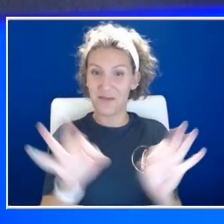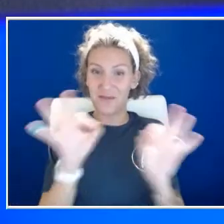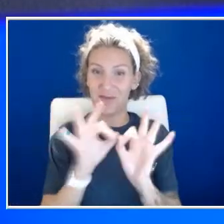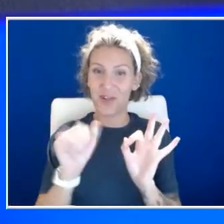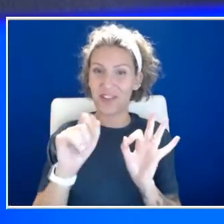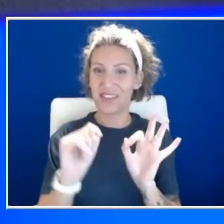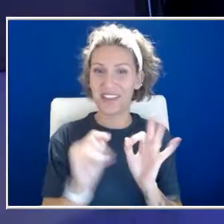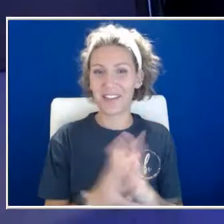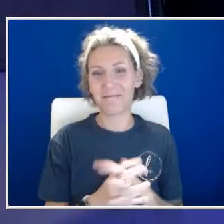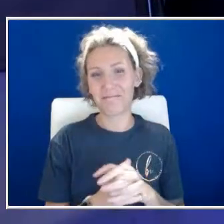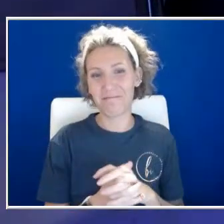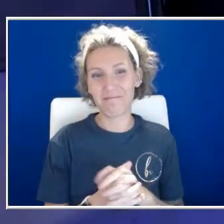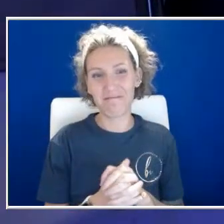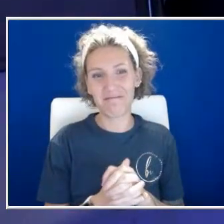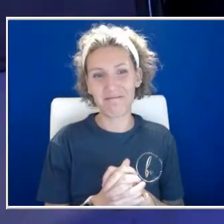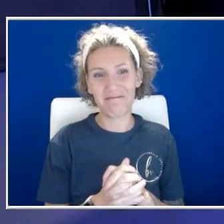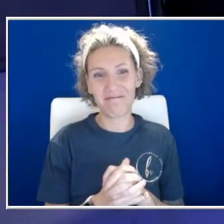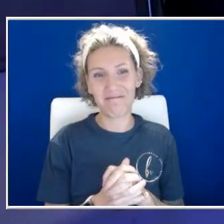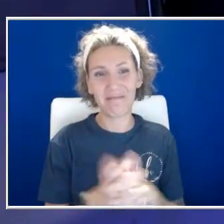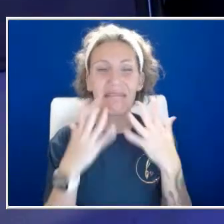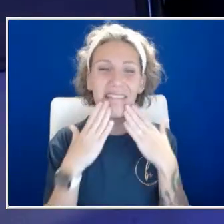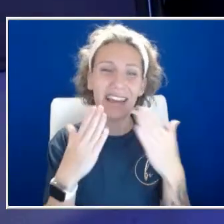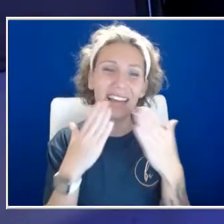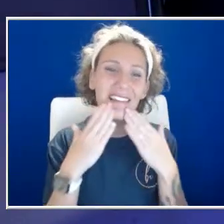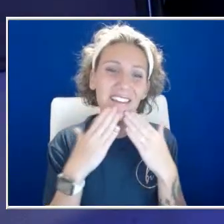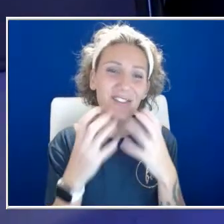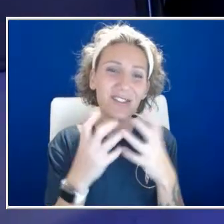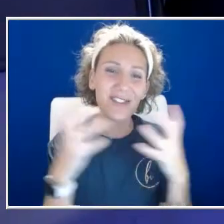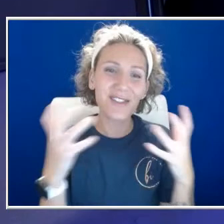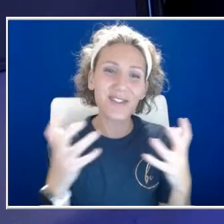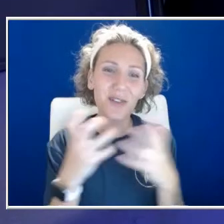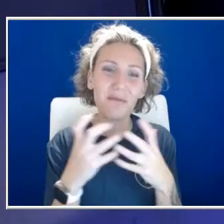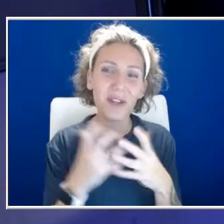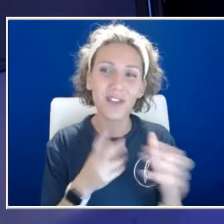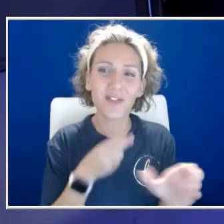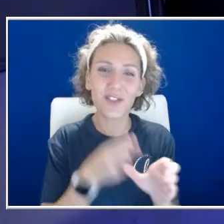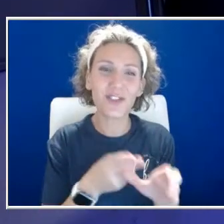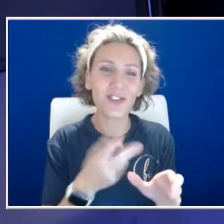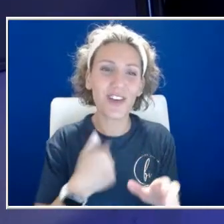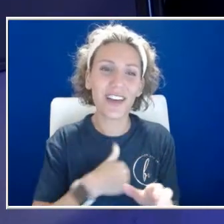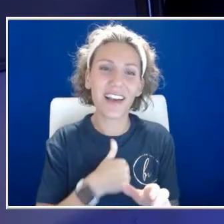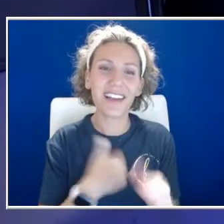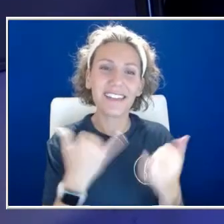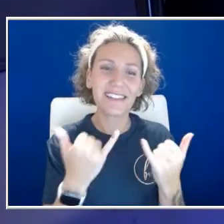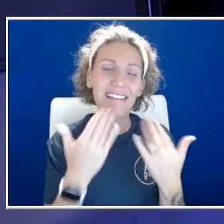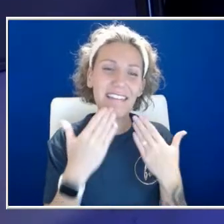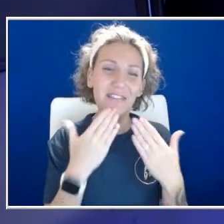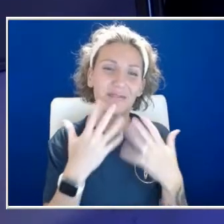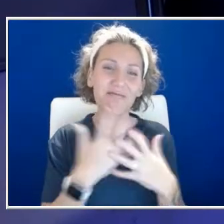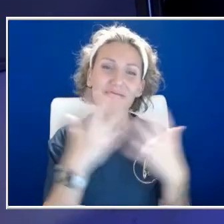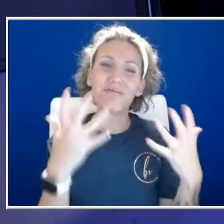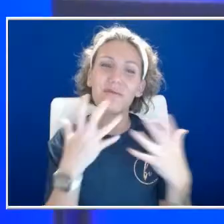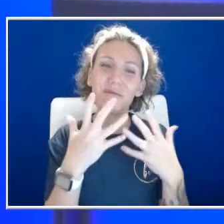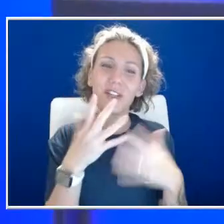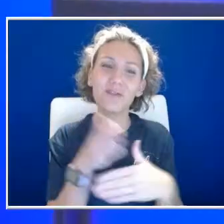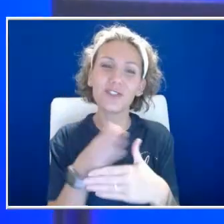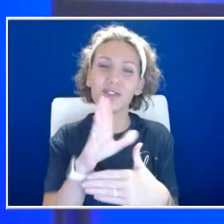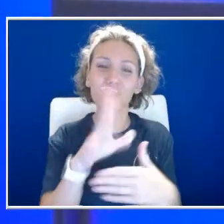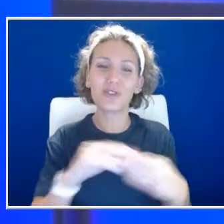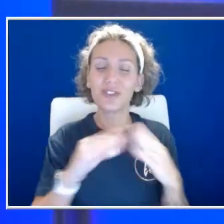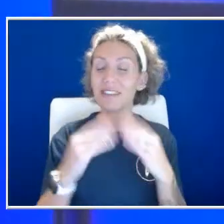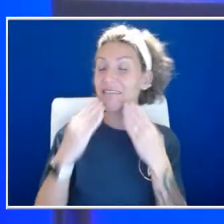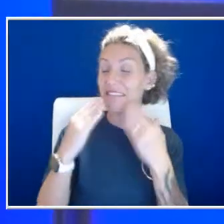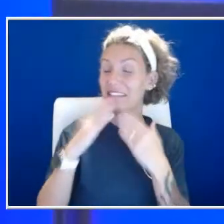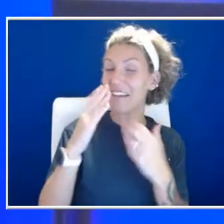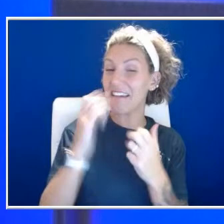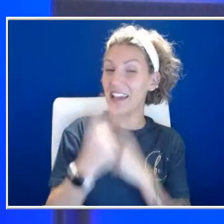Well said. Thank you for being here with us today. Thank you. We appreciate you so much for sharing your story. Thanks to all of our viewers for being with us